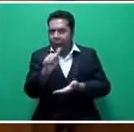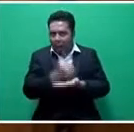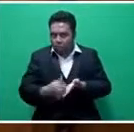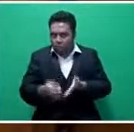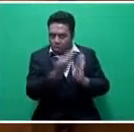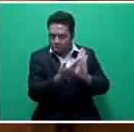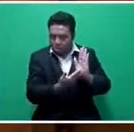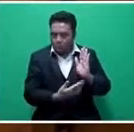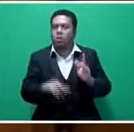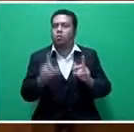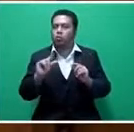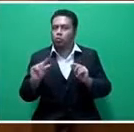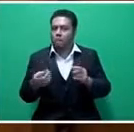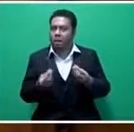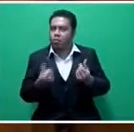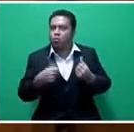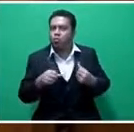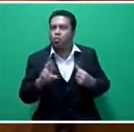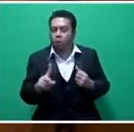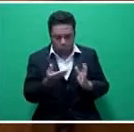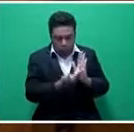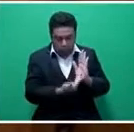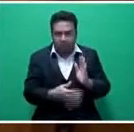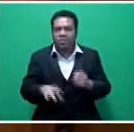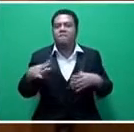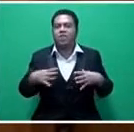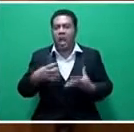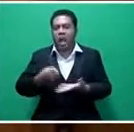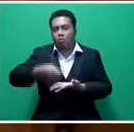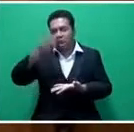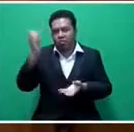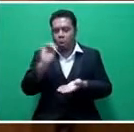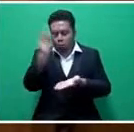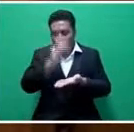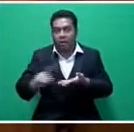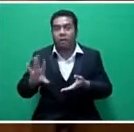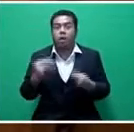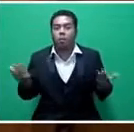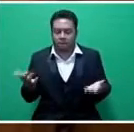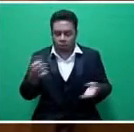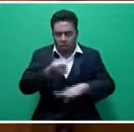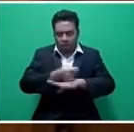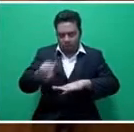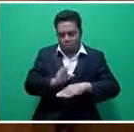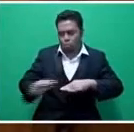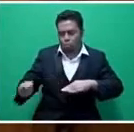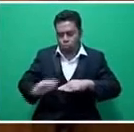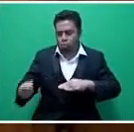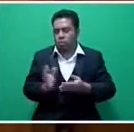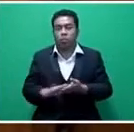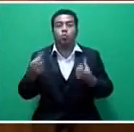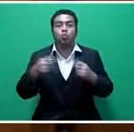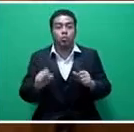very well aware of. This grant that we call the free education grant is for the general management of the school premises and is to be used